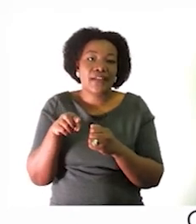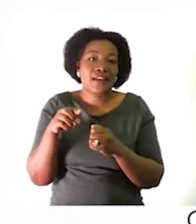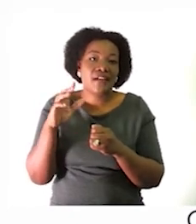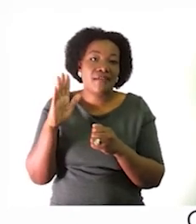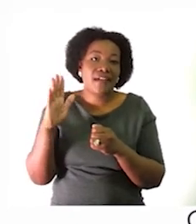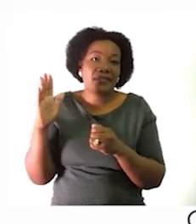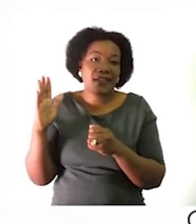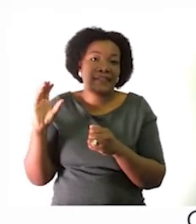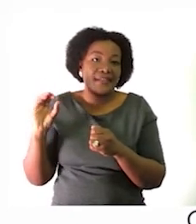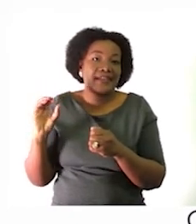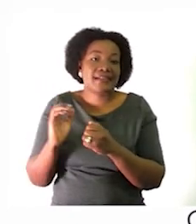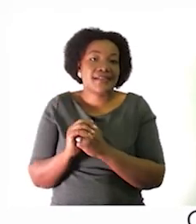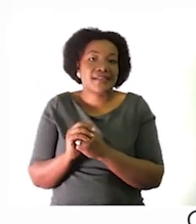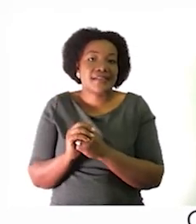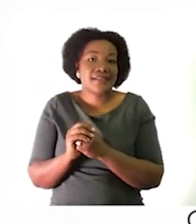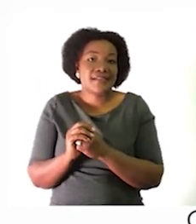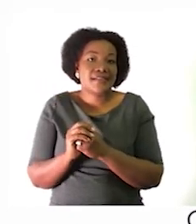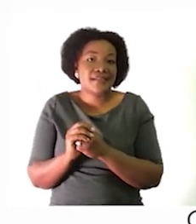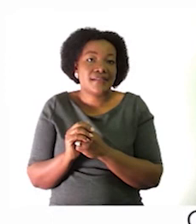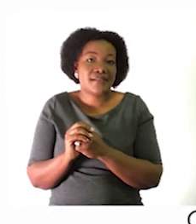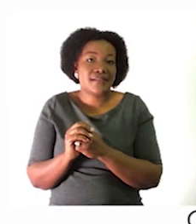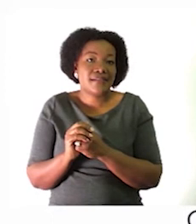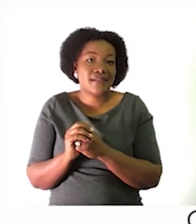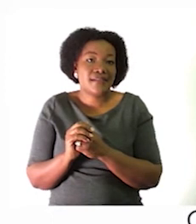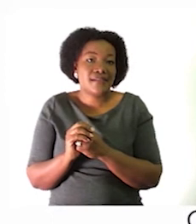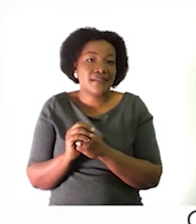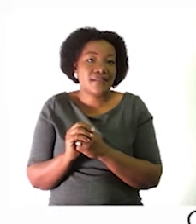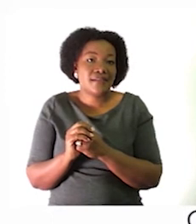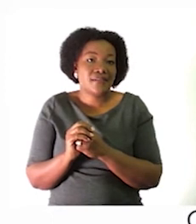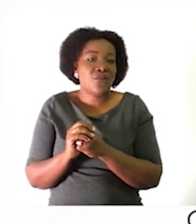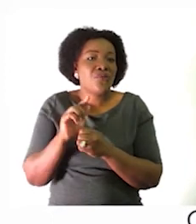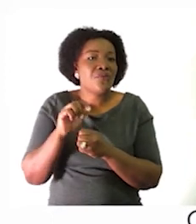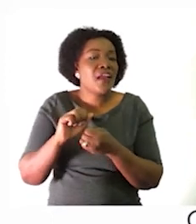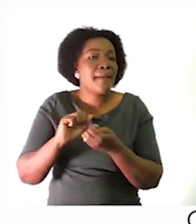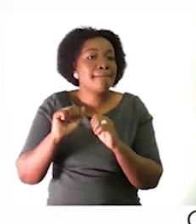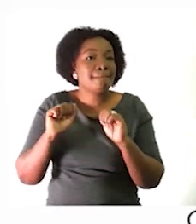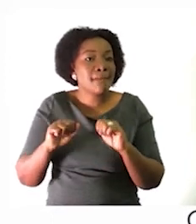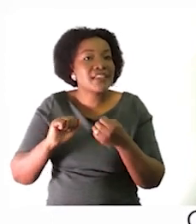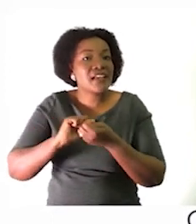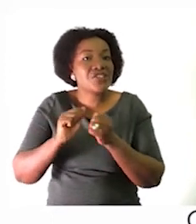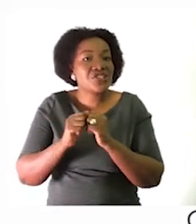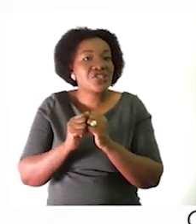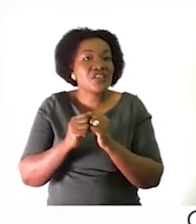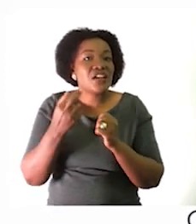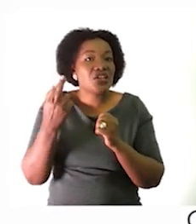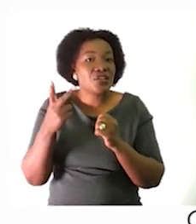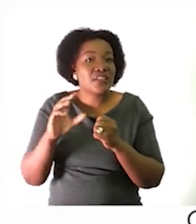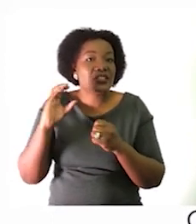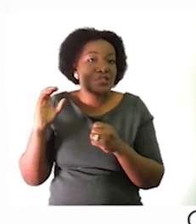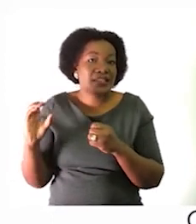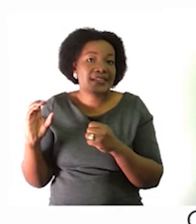$2.55. The first instruction there on top says we have to convert the dollars into cents,